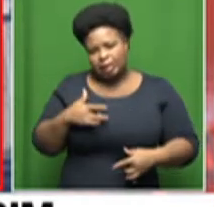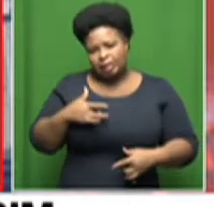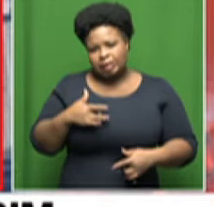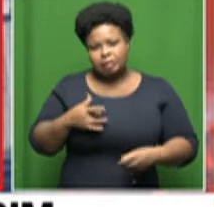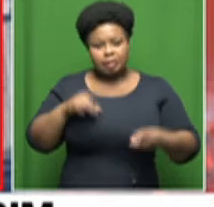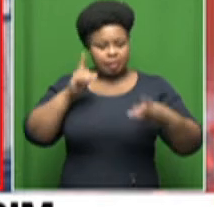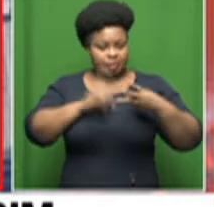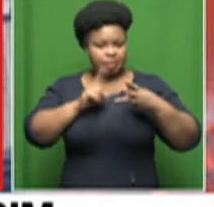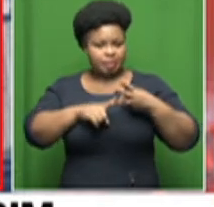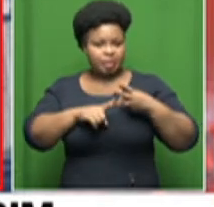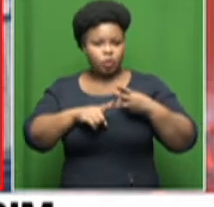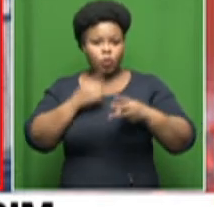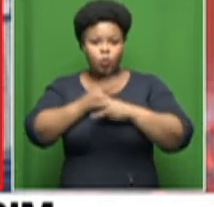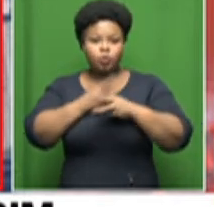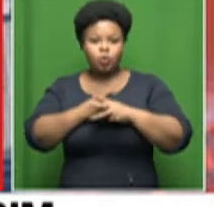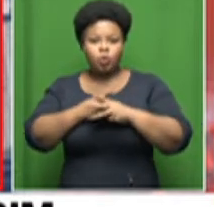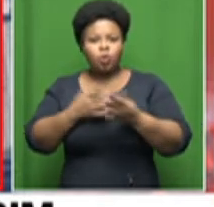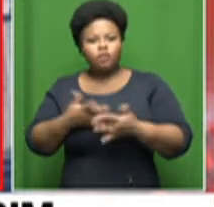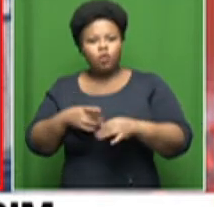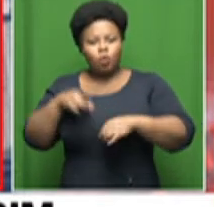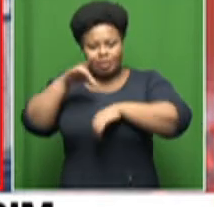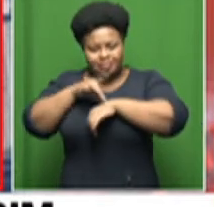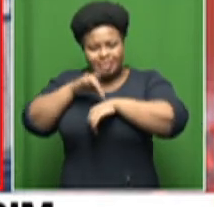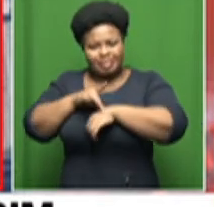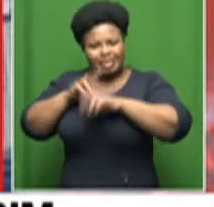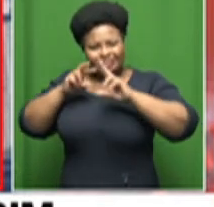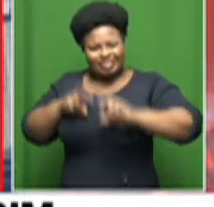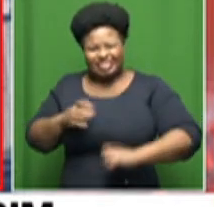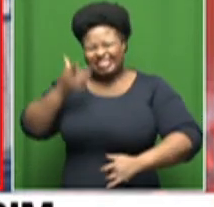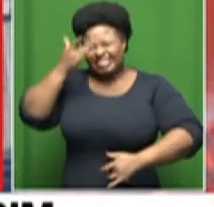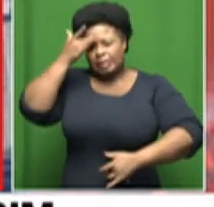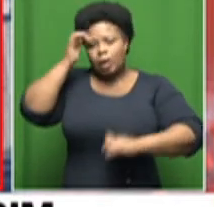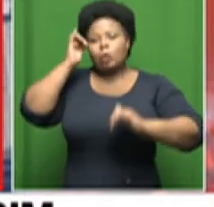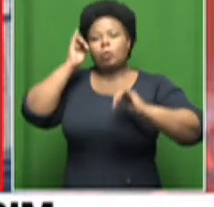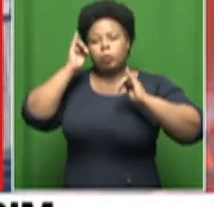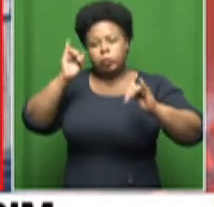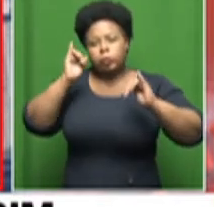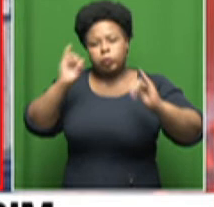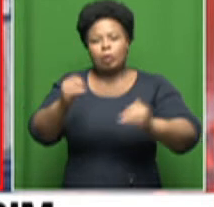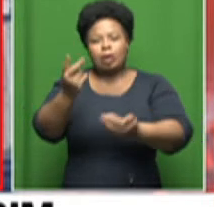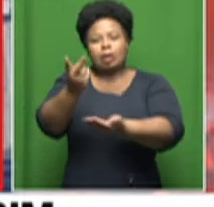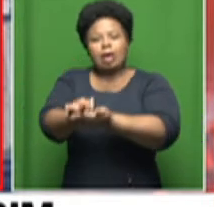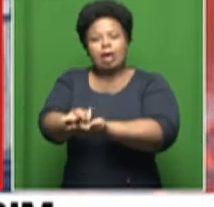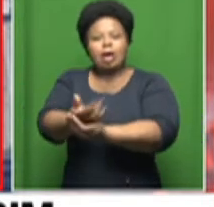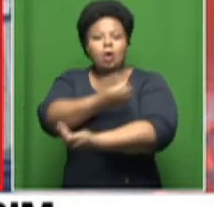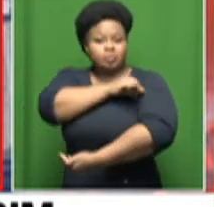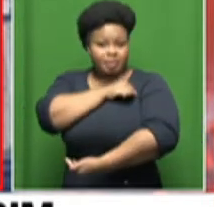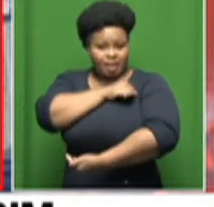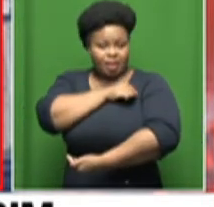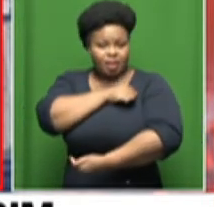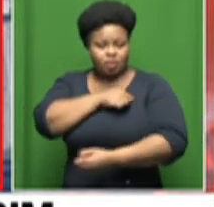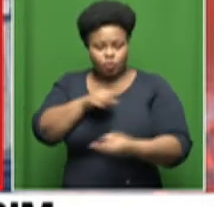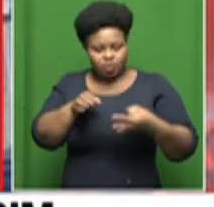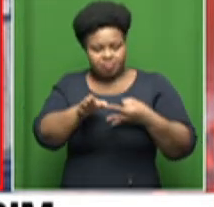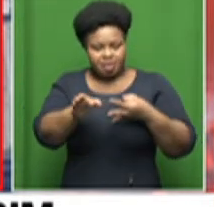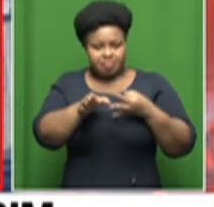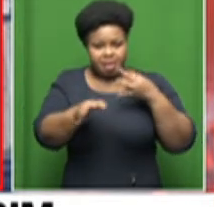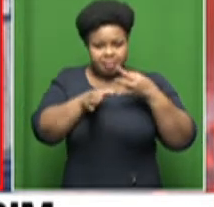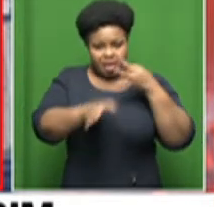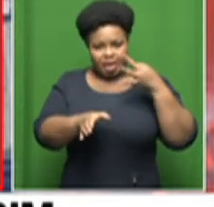at clinical efficacy against severe infections and hospitalizations. Now, we